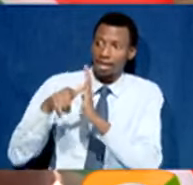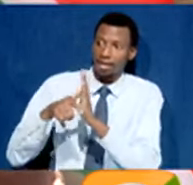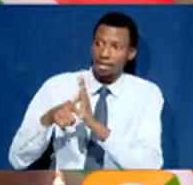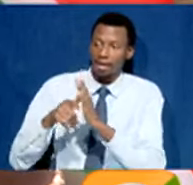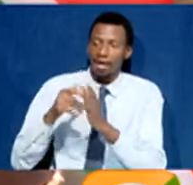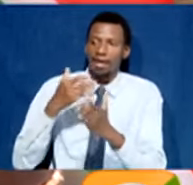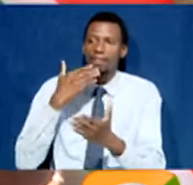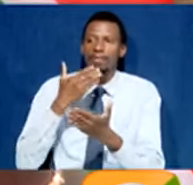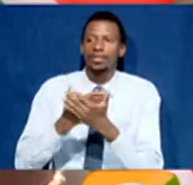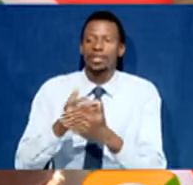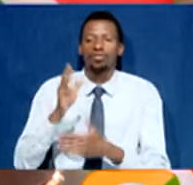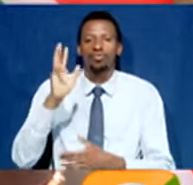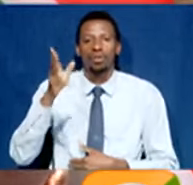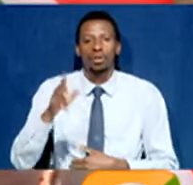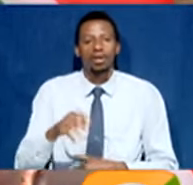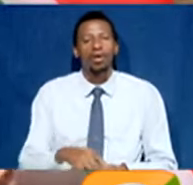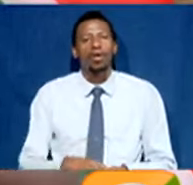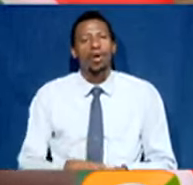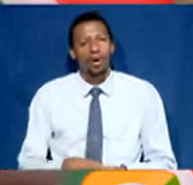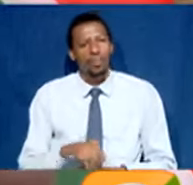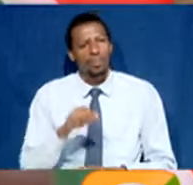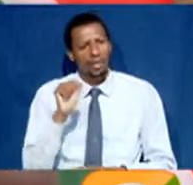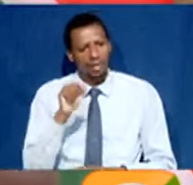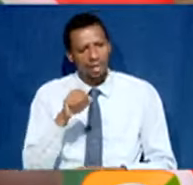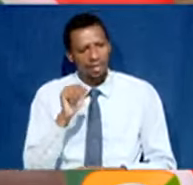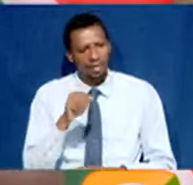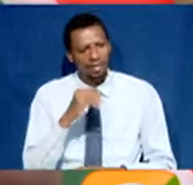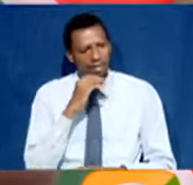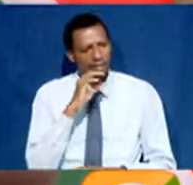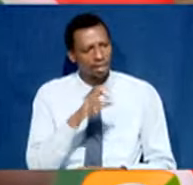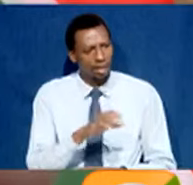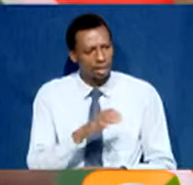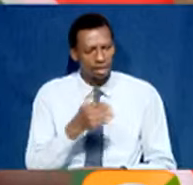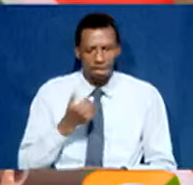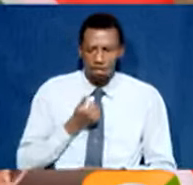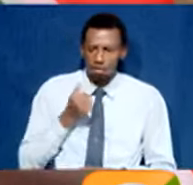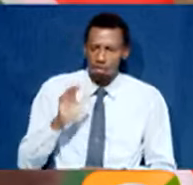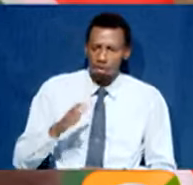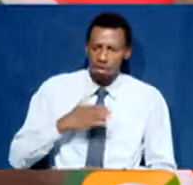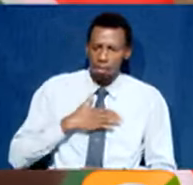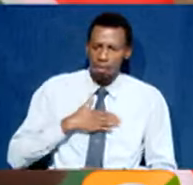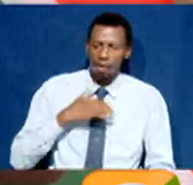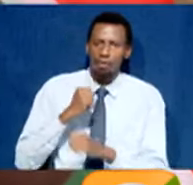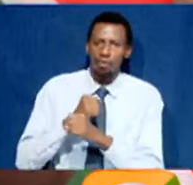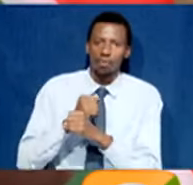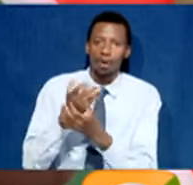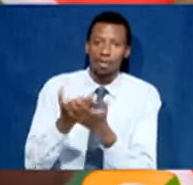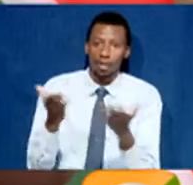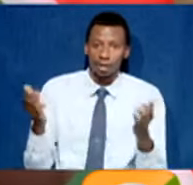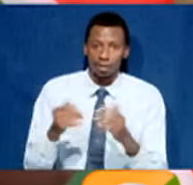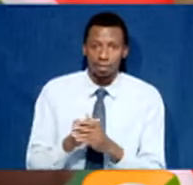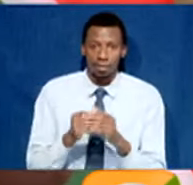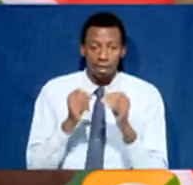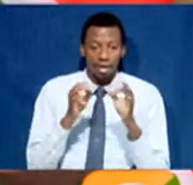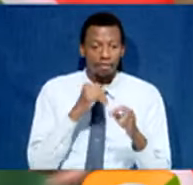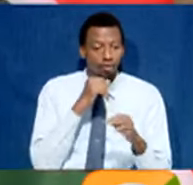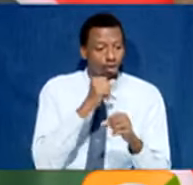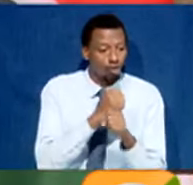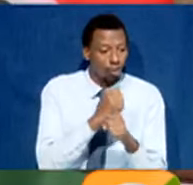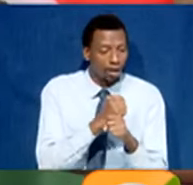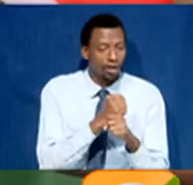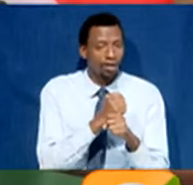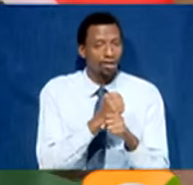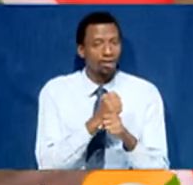yes, my son is working, my daughter is working. If they are not working at the construction site, they